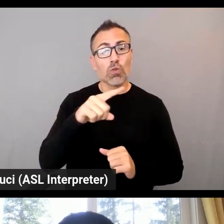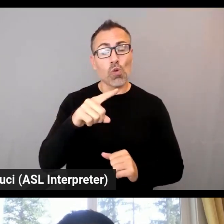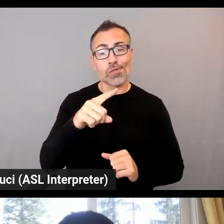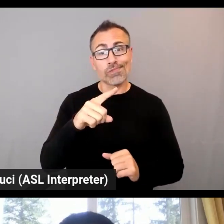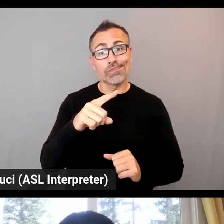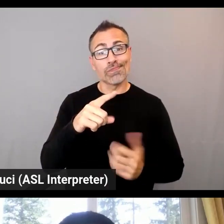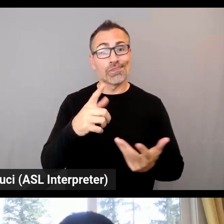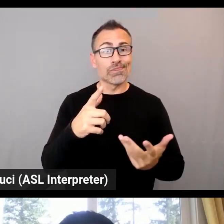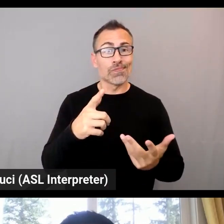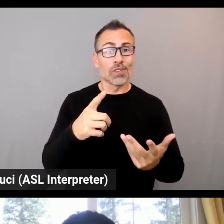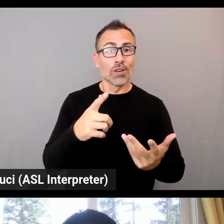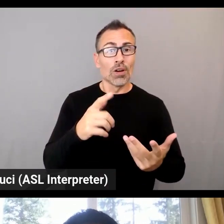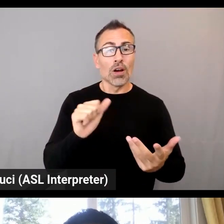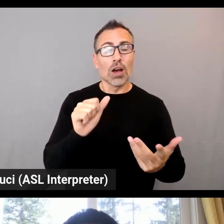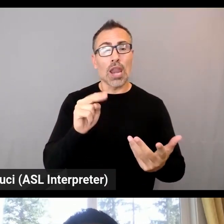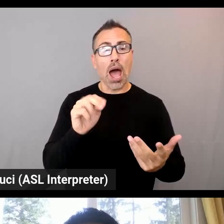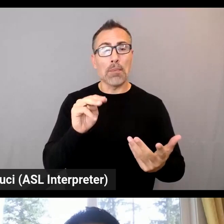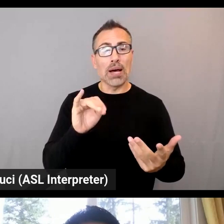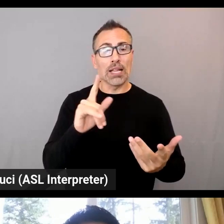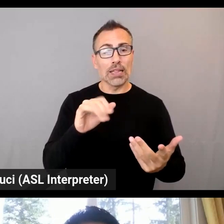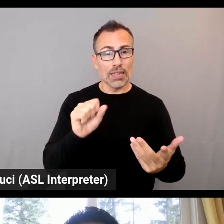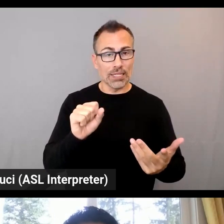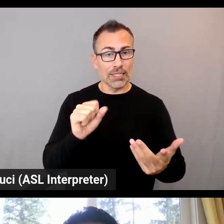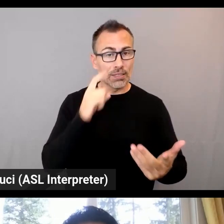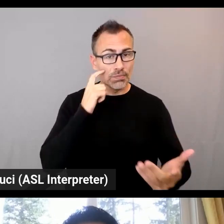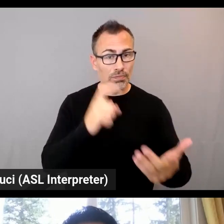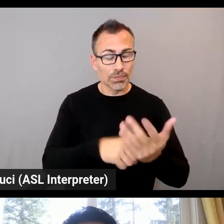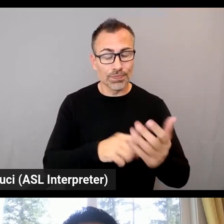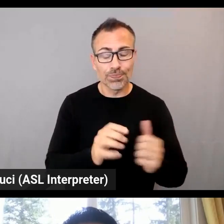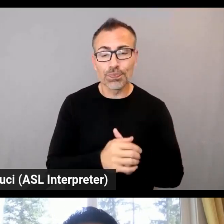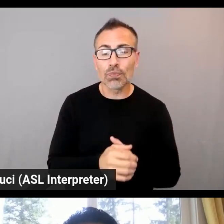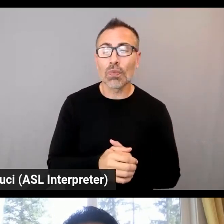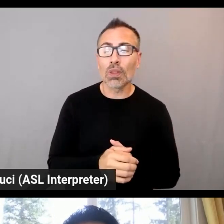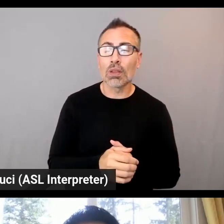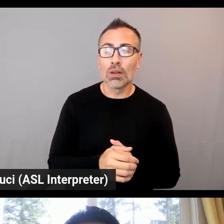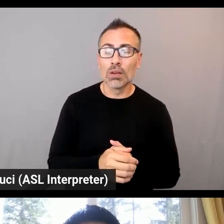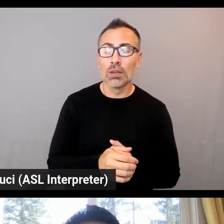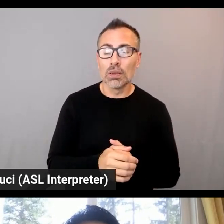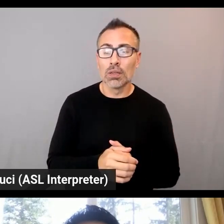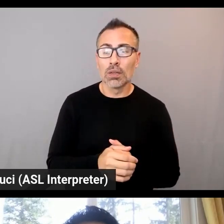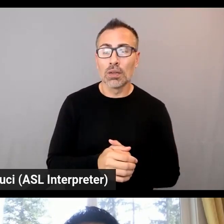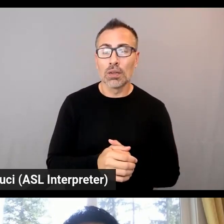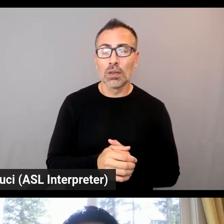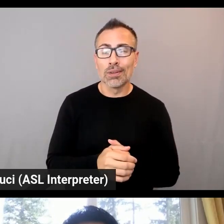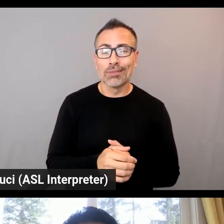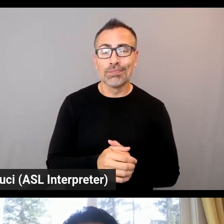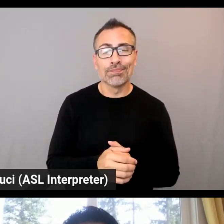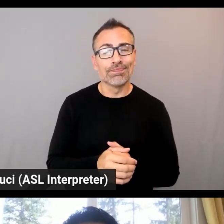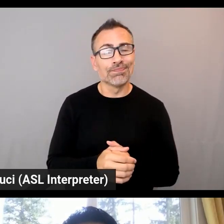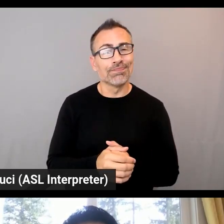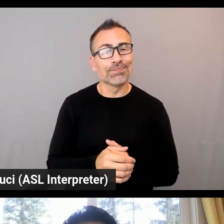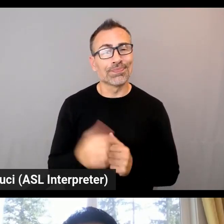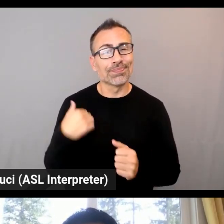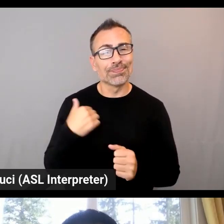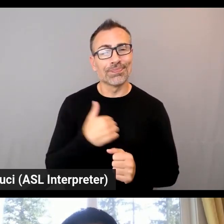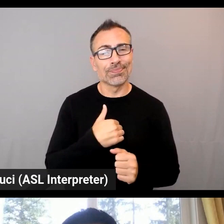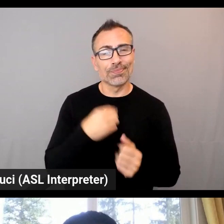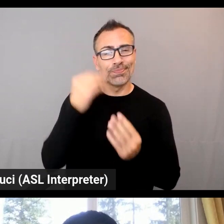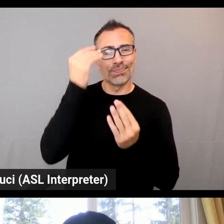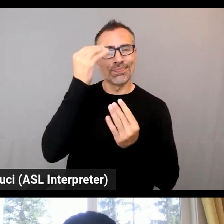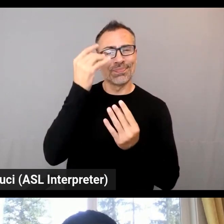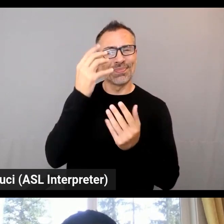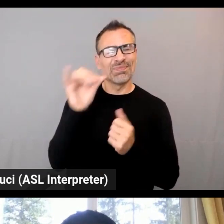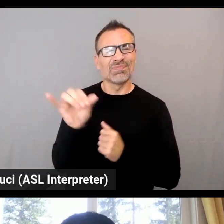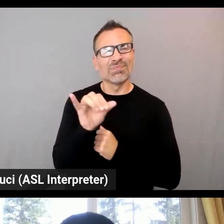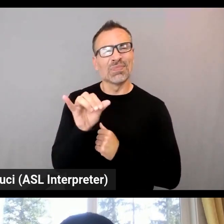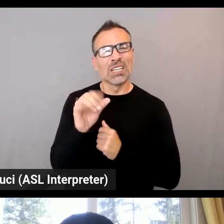performance anomalies. We are thinking about the similar things around security as